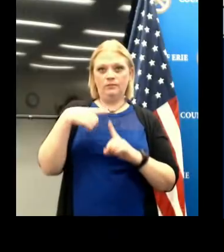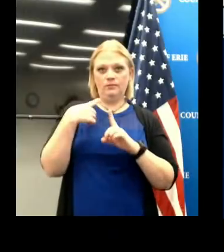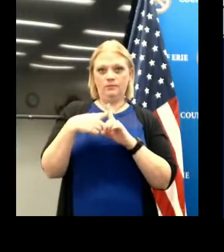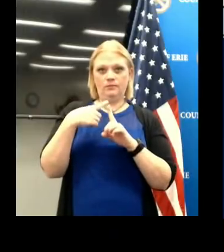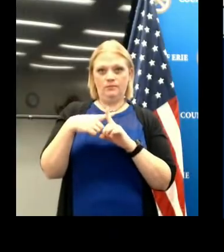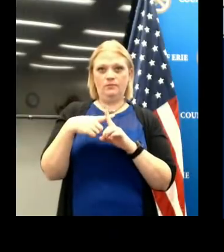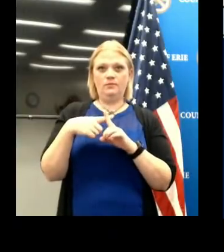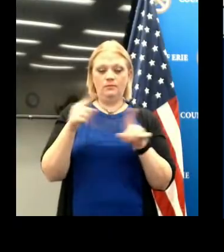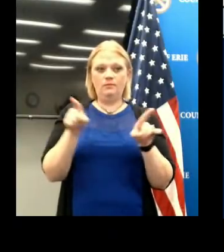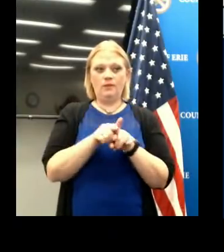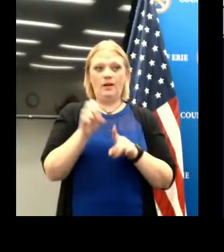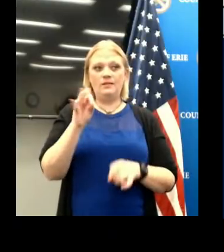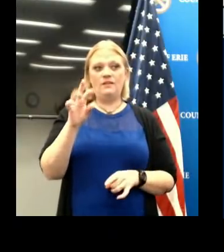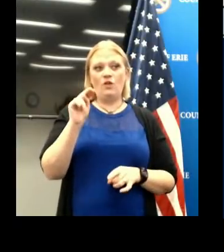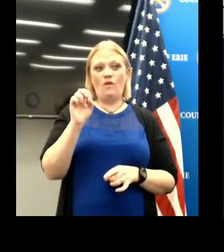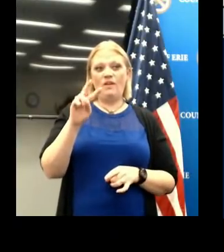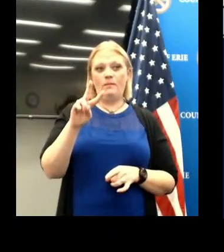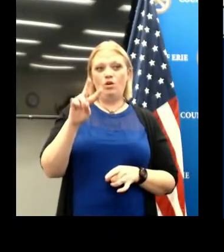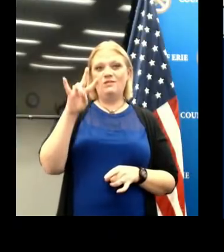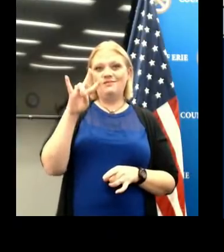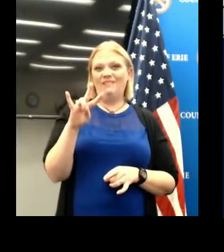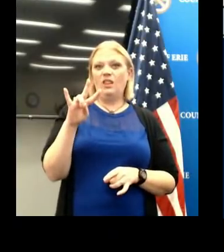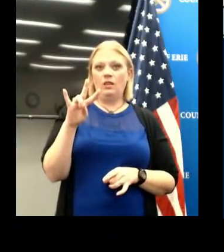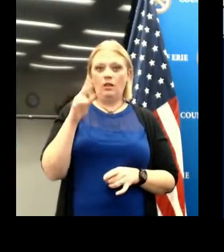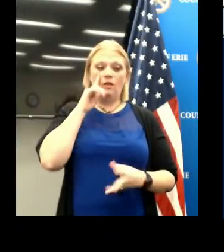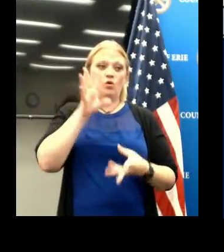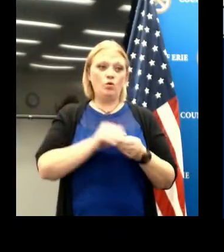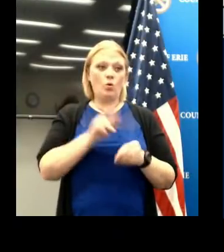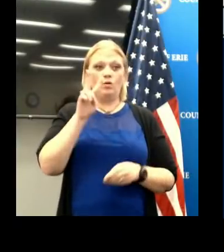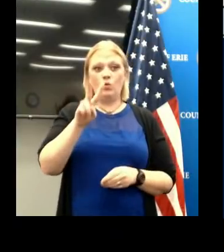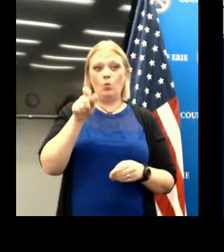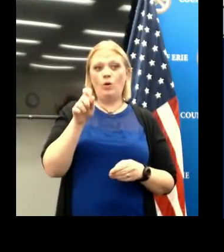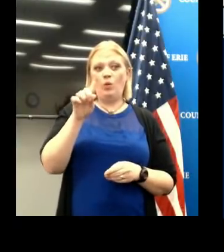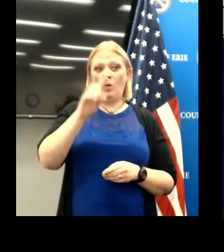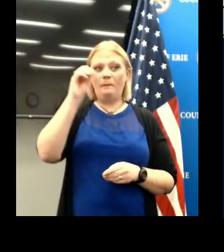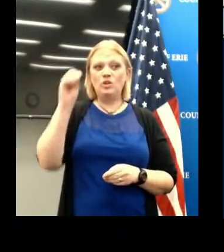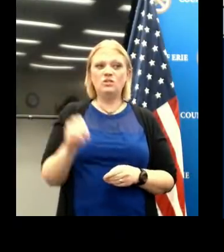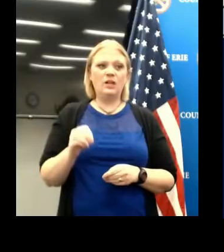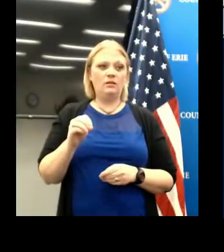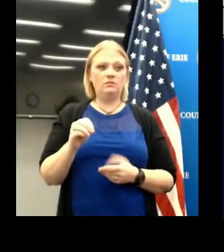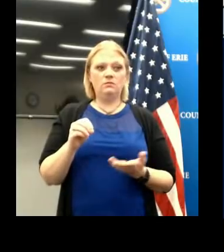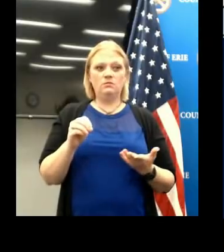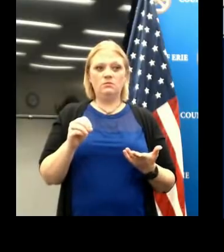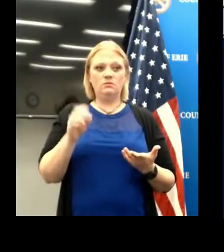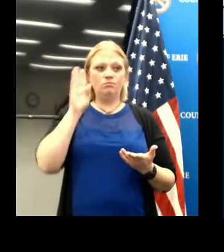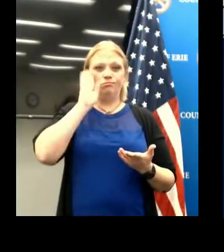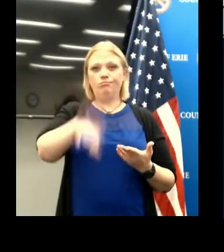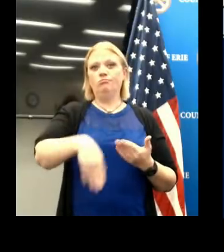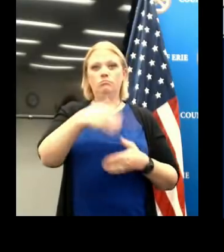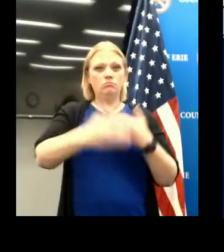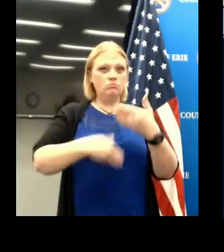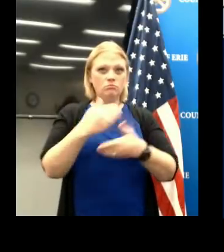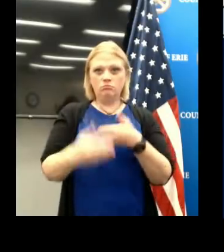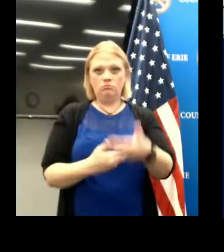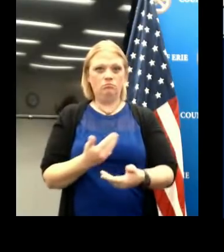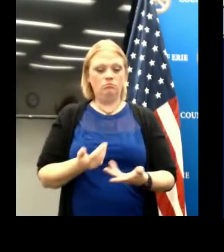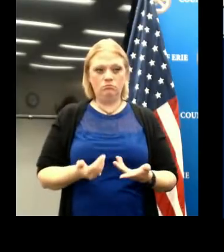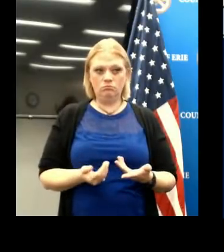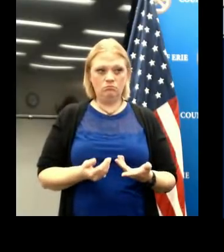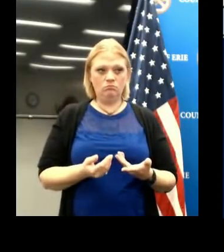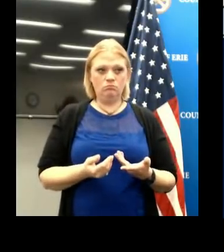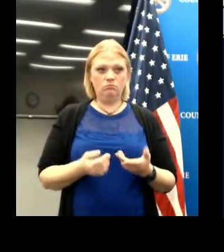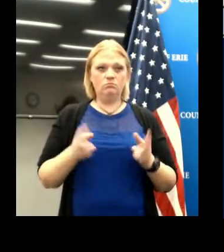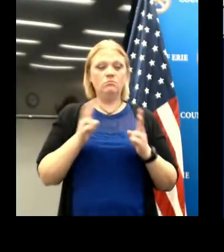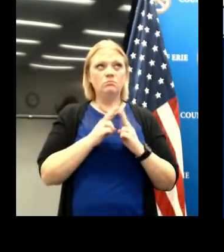of November 7th, for a total of 2.1% throughout the whole process. But we are